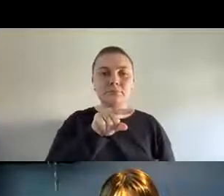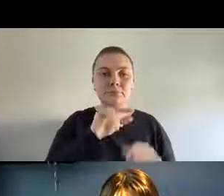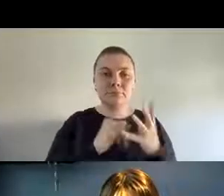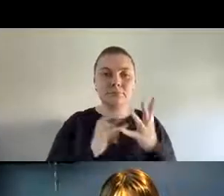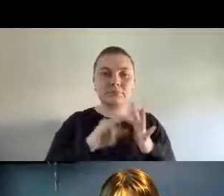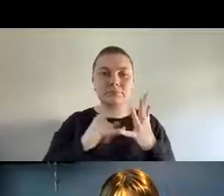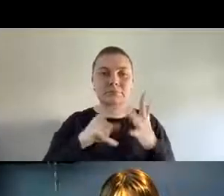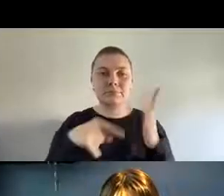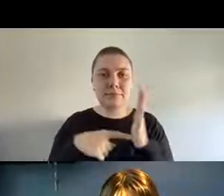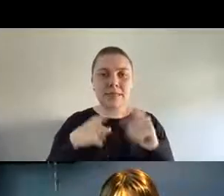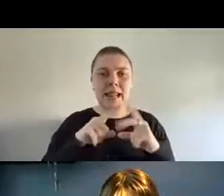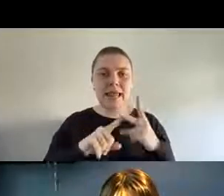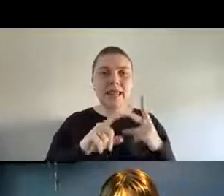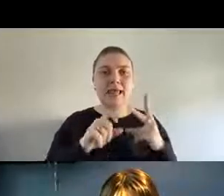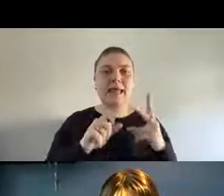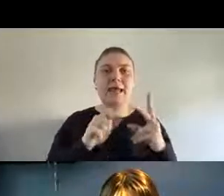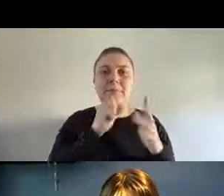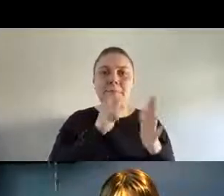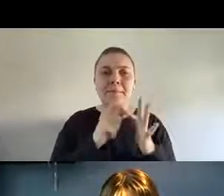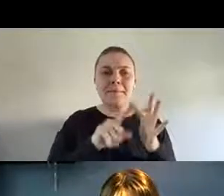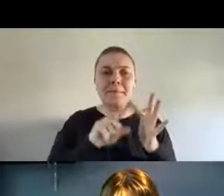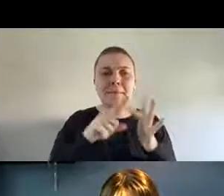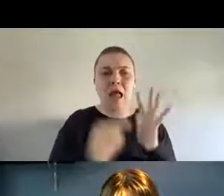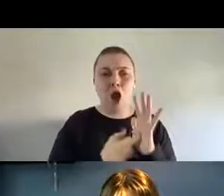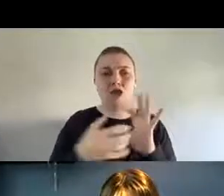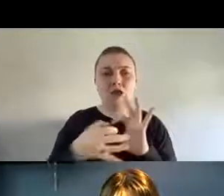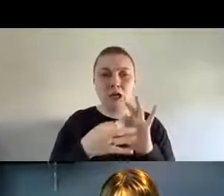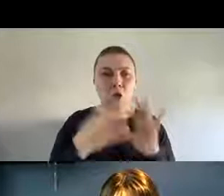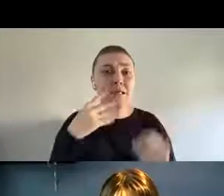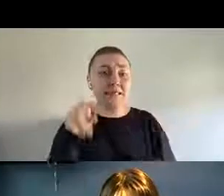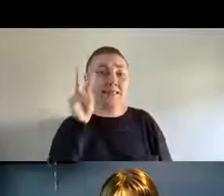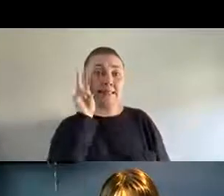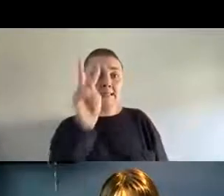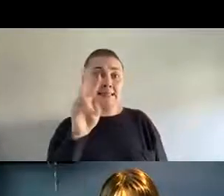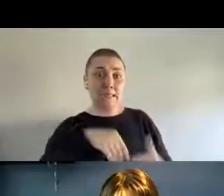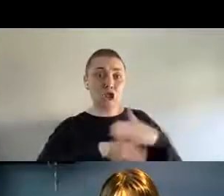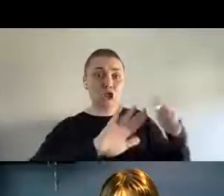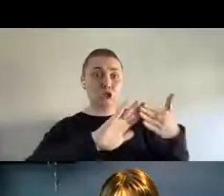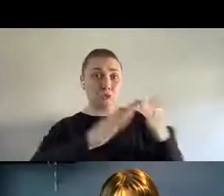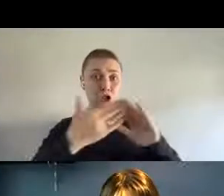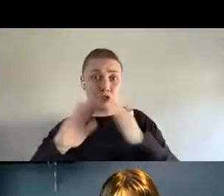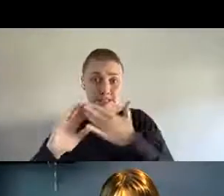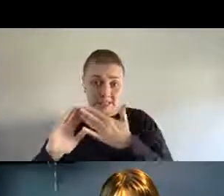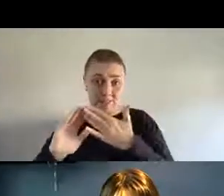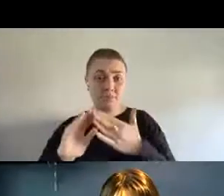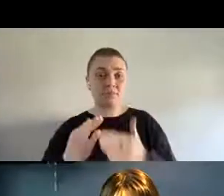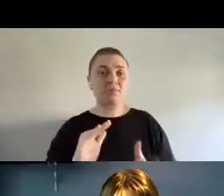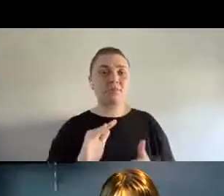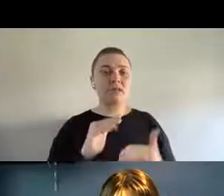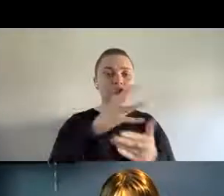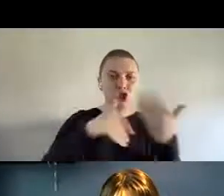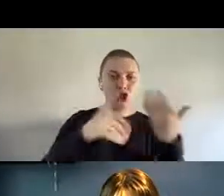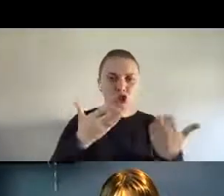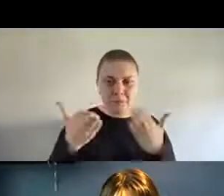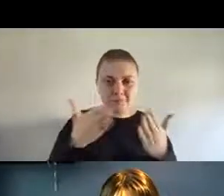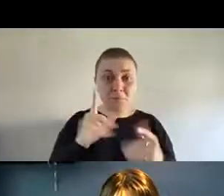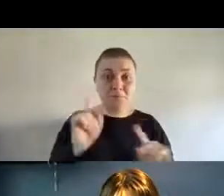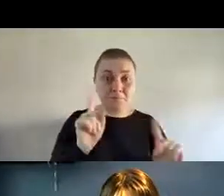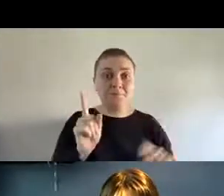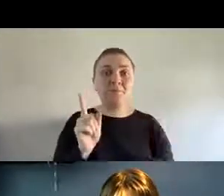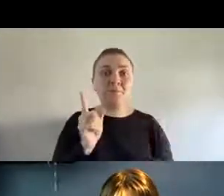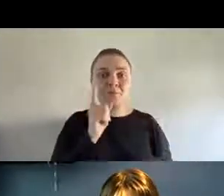sexist and male peer relations when we see them in our communities and social service sector is to do